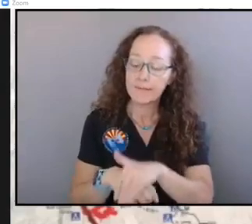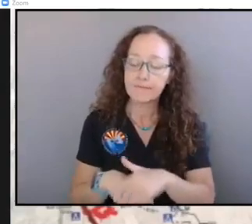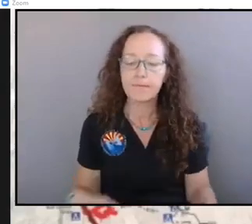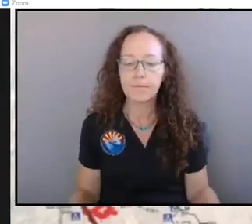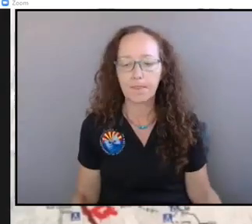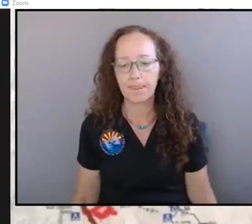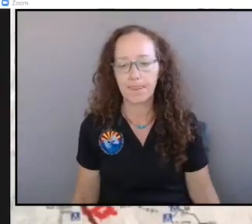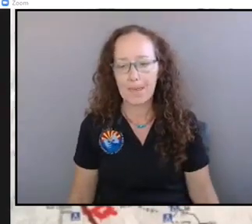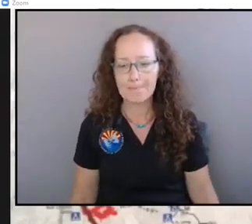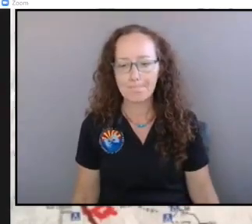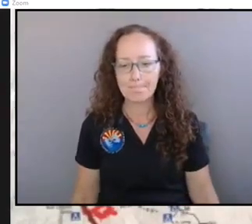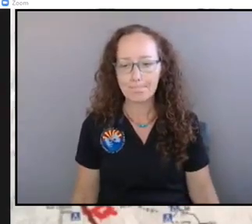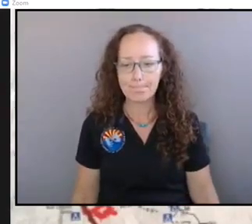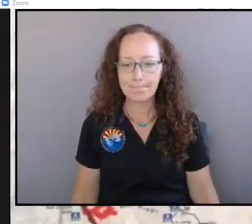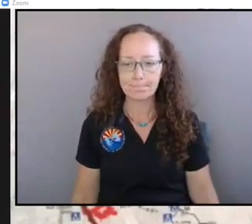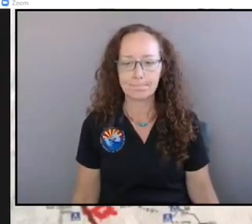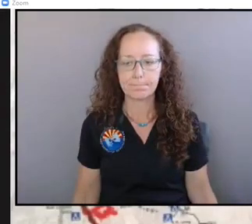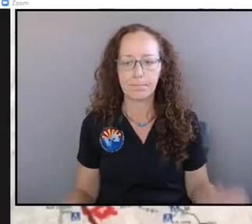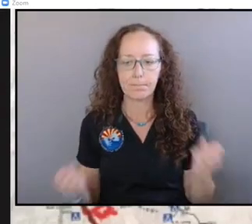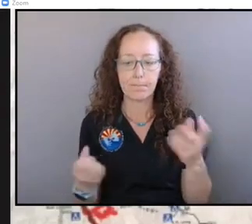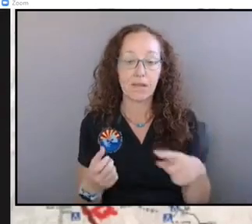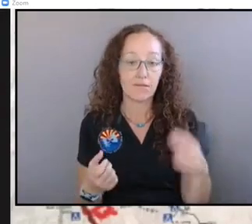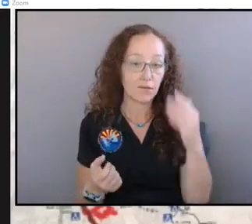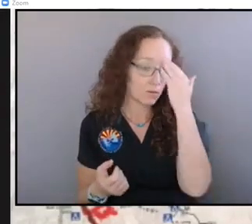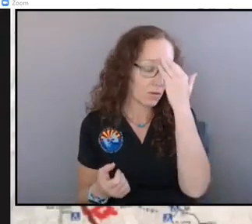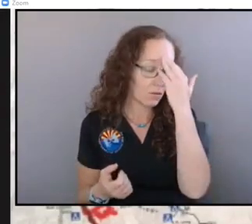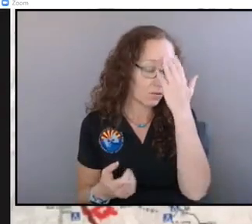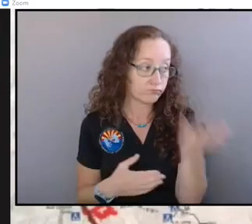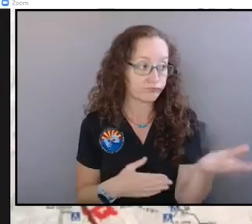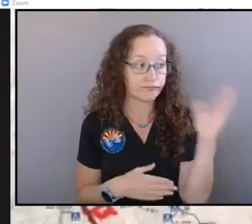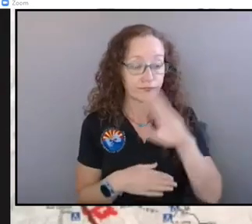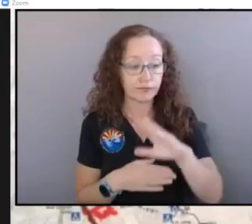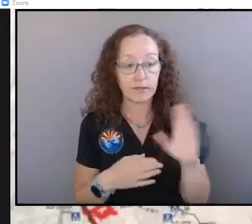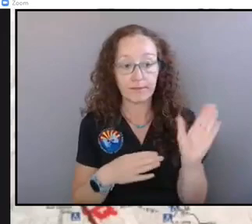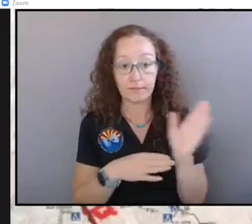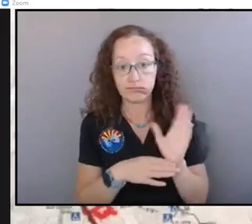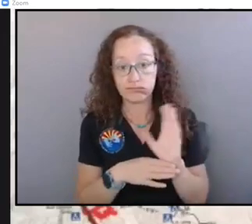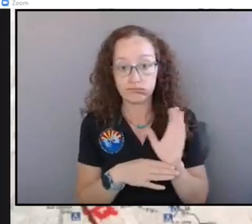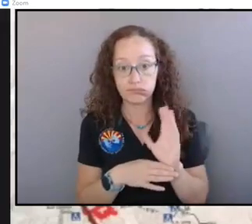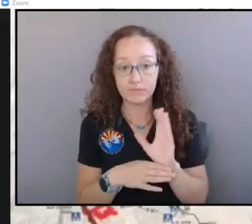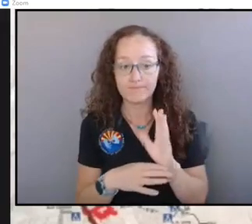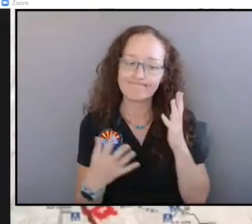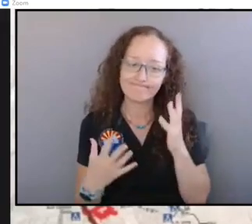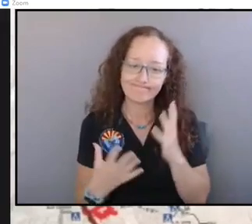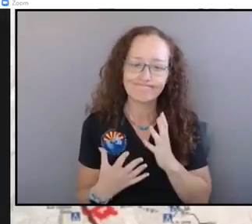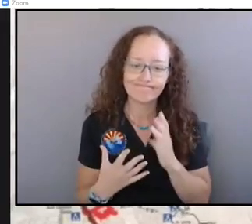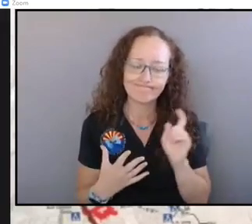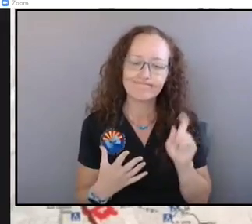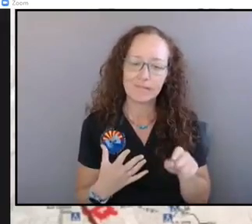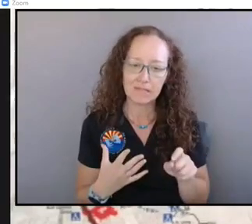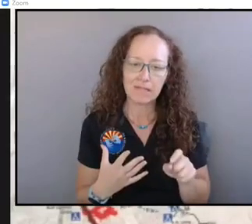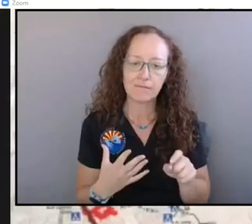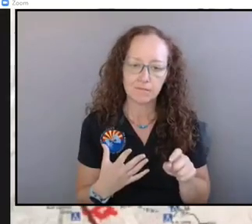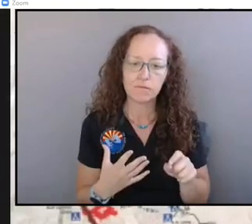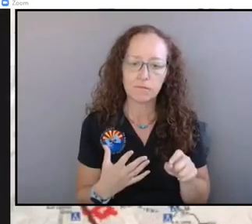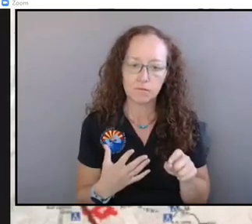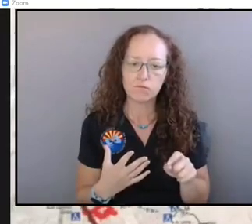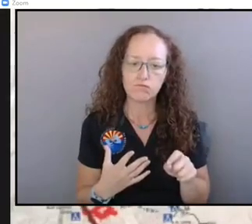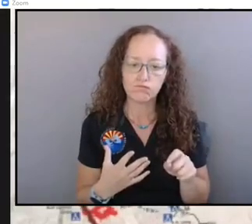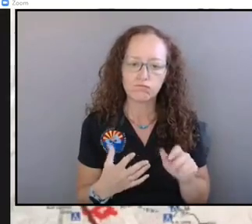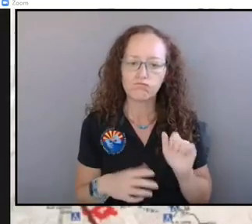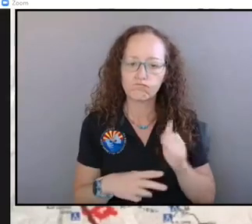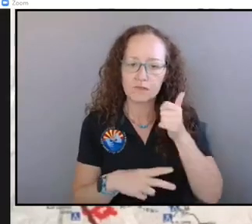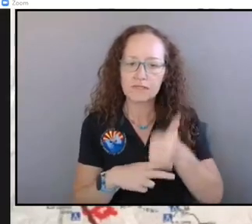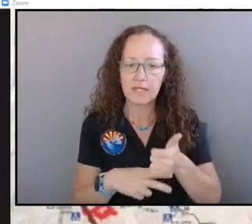Well, as many of you know, it was a busy day today. Unfortunately, we did have to implement